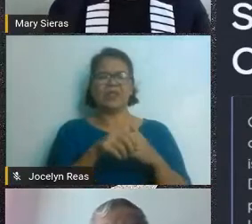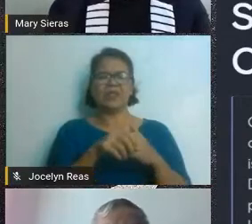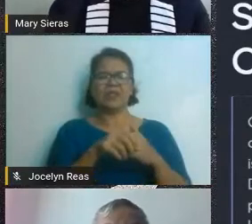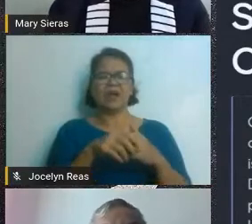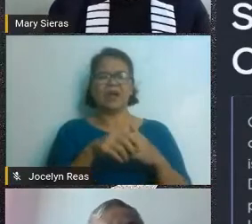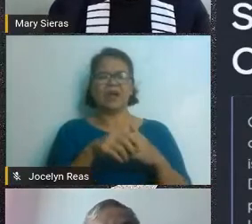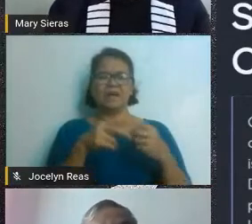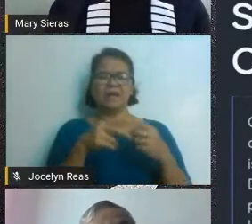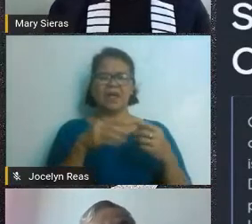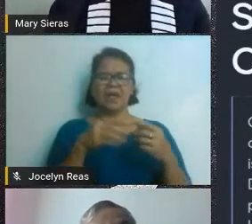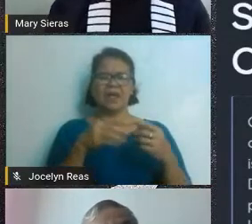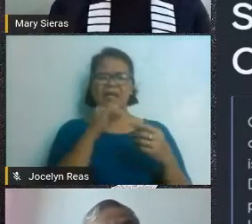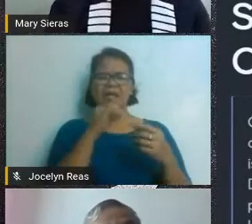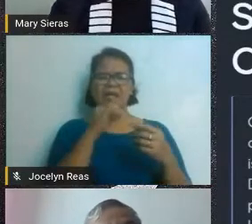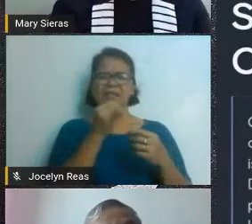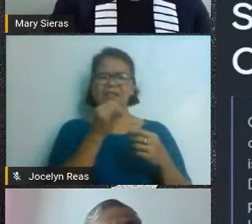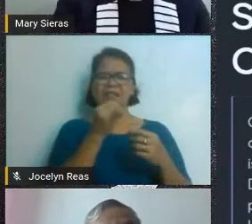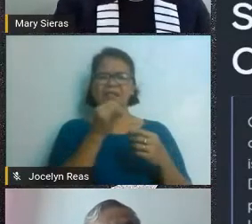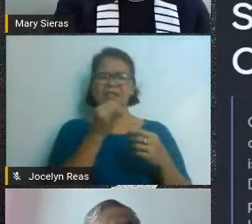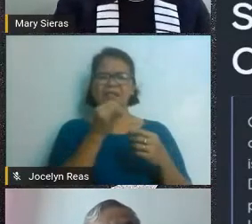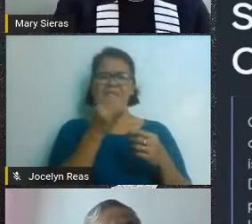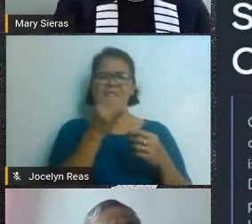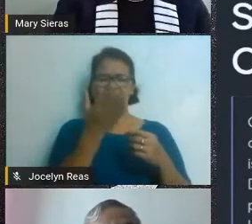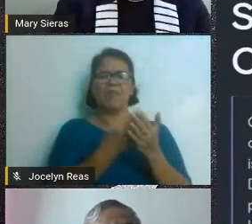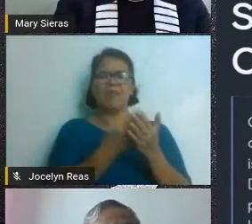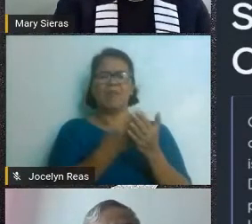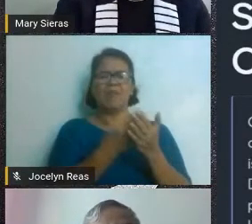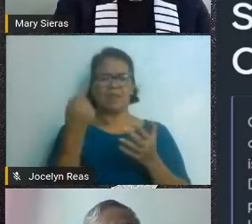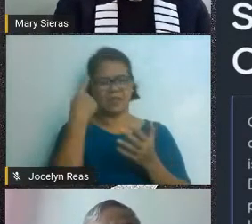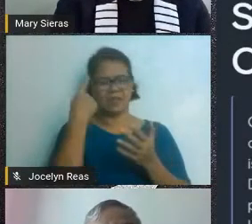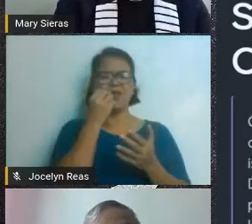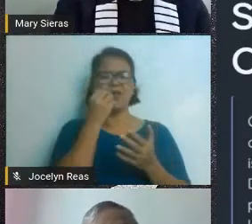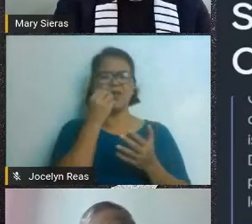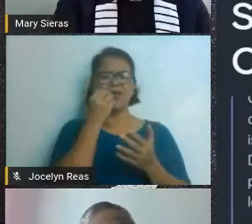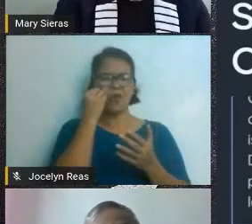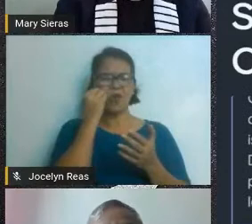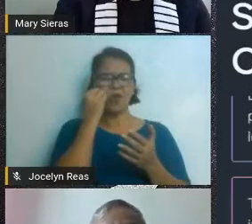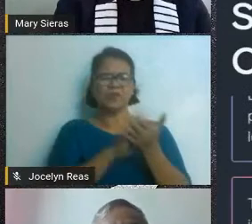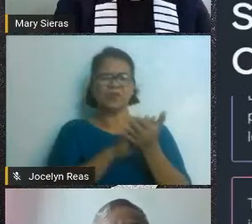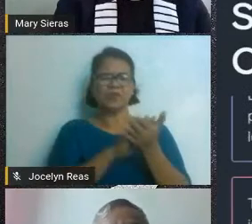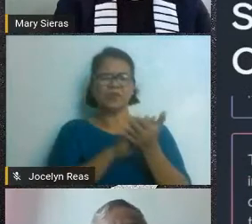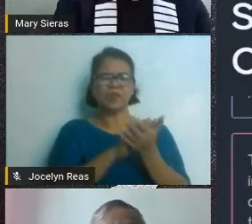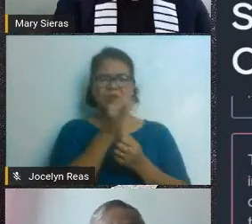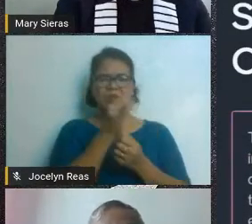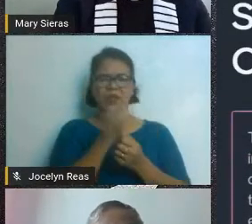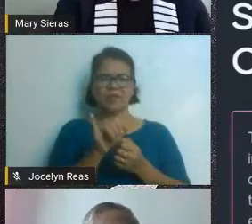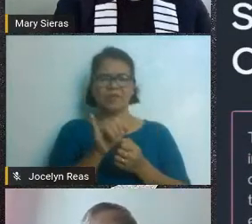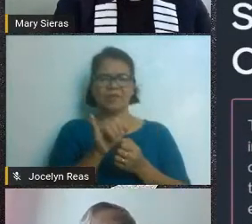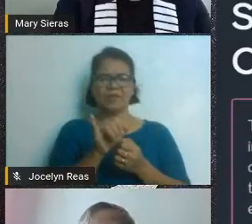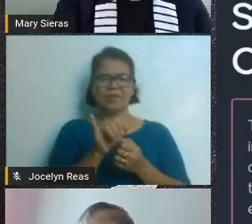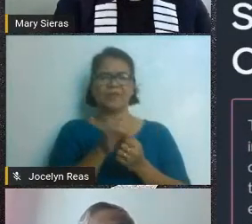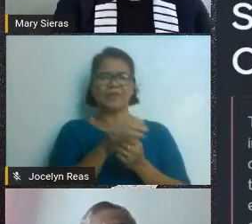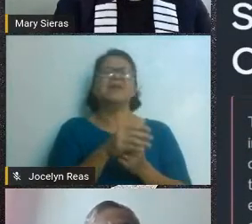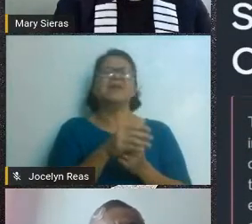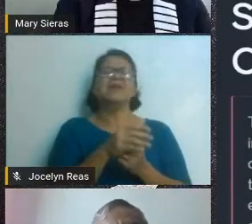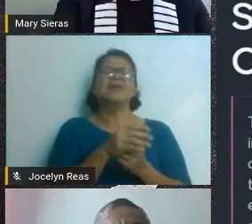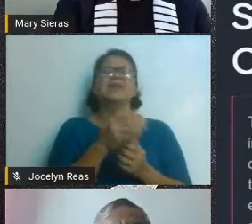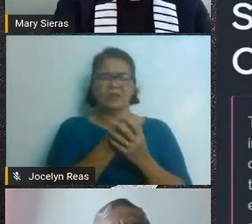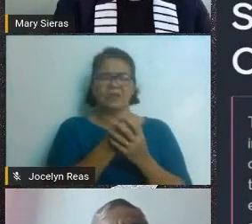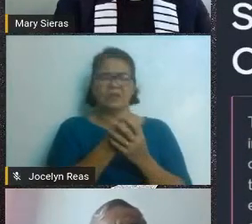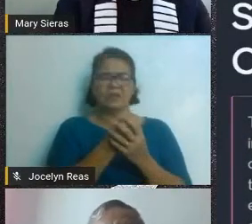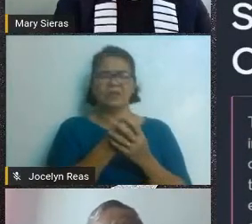ever, kasi hopefully malalabas natin bago magbukas yung final guideline. Kasi ang existing guideline natin, clear naman,